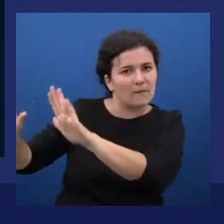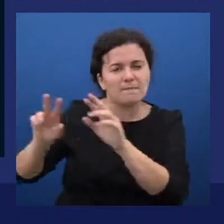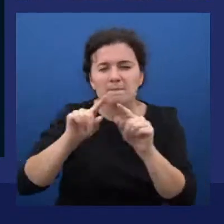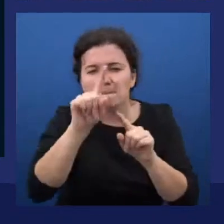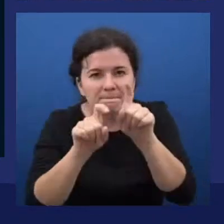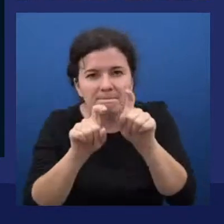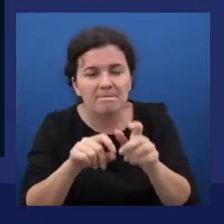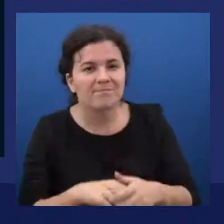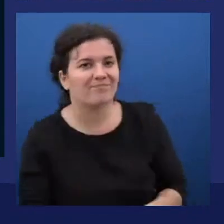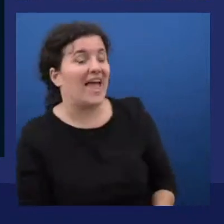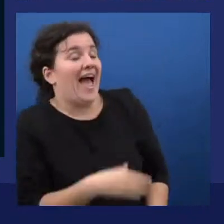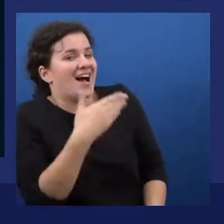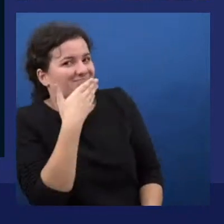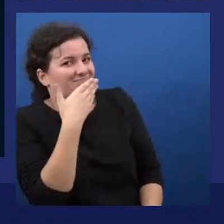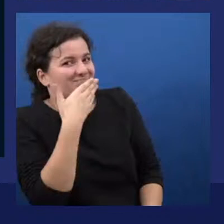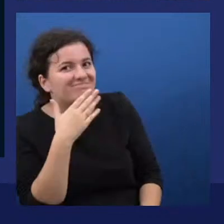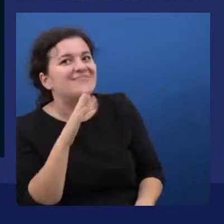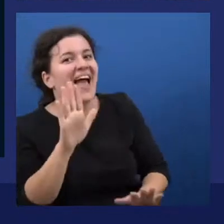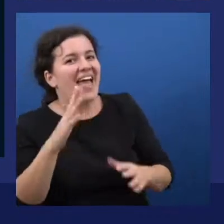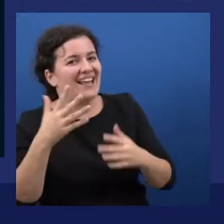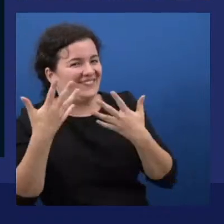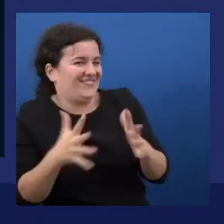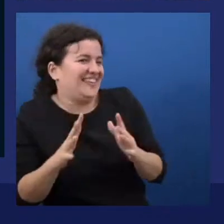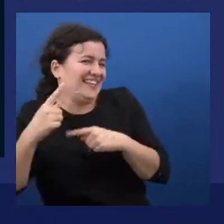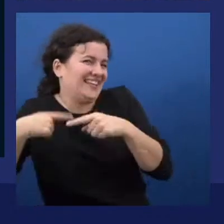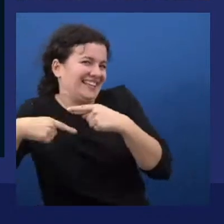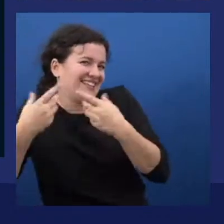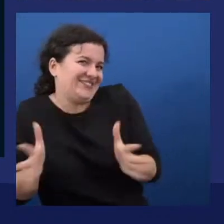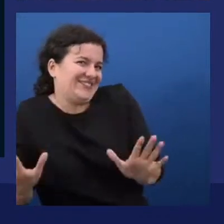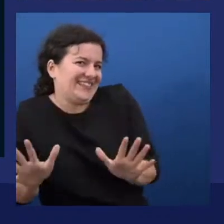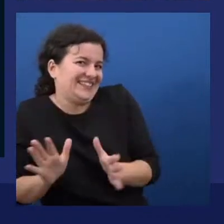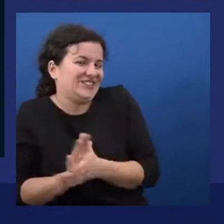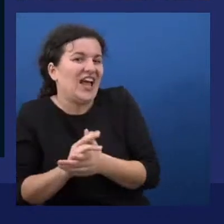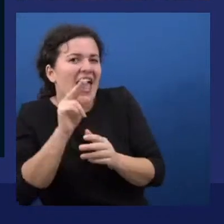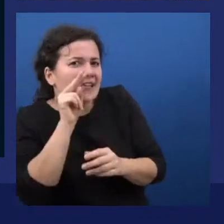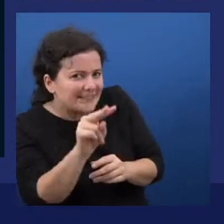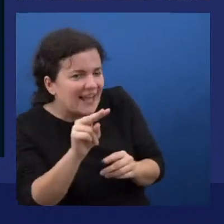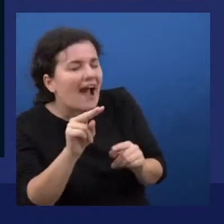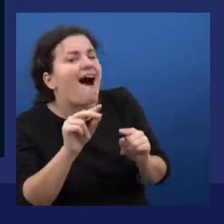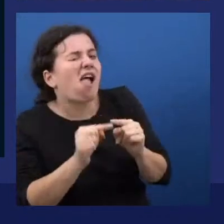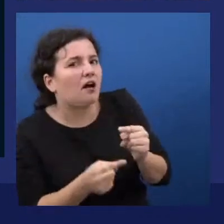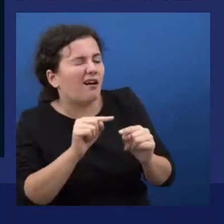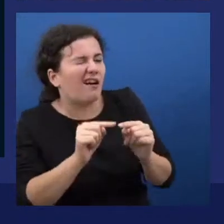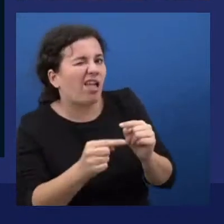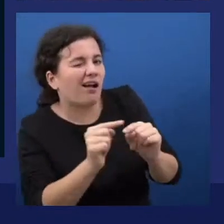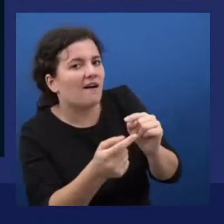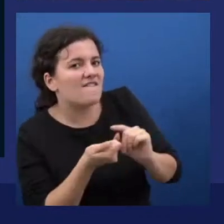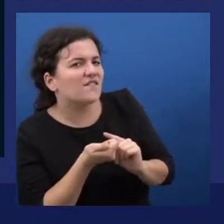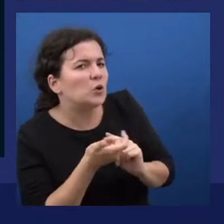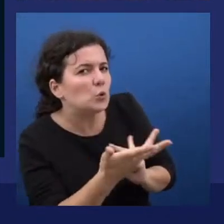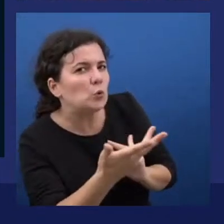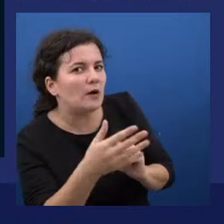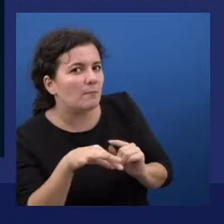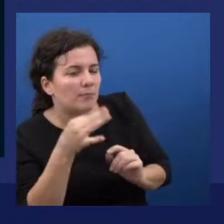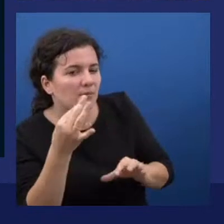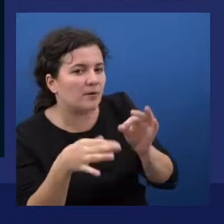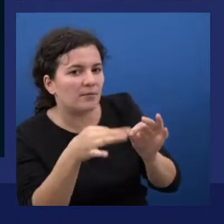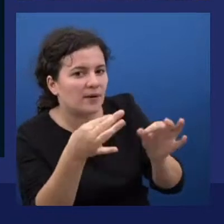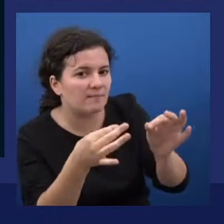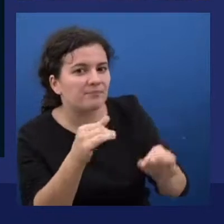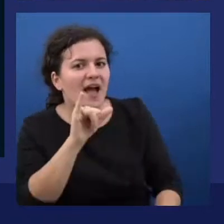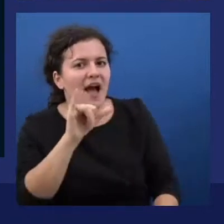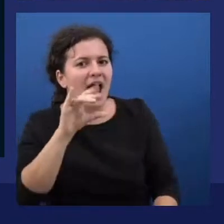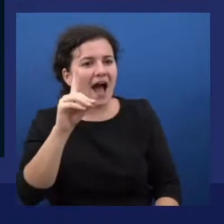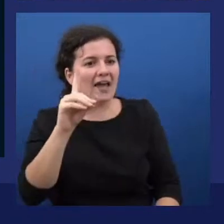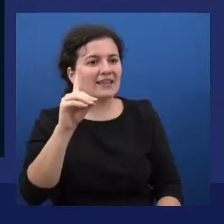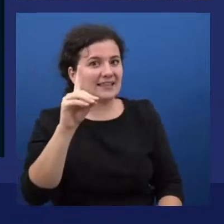So it's already finished, and we can see that there was several anomalies, and those are IDs. We can